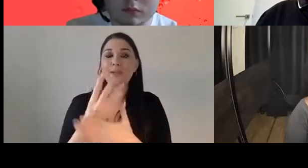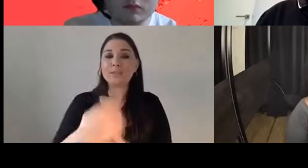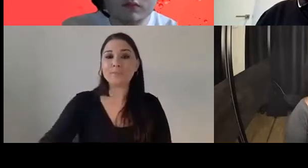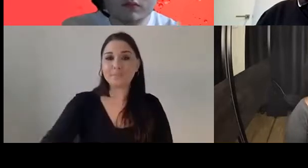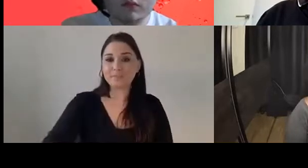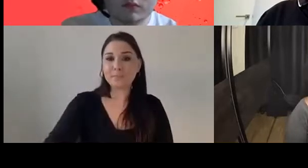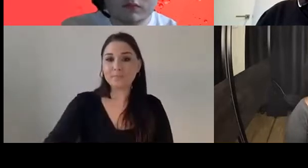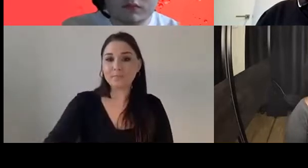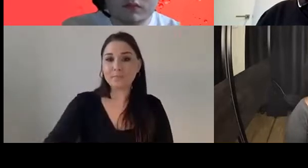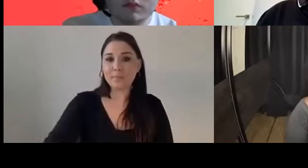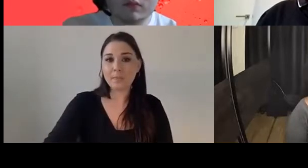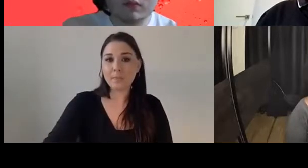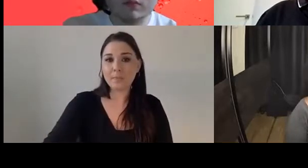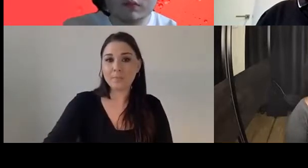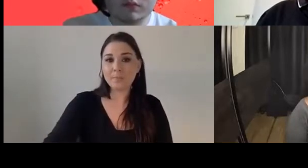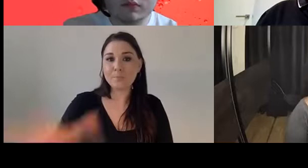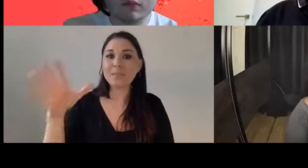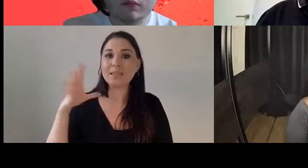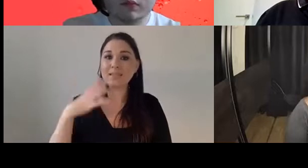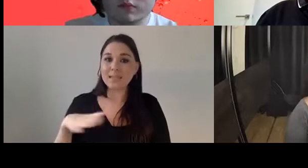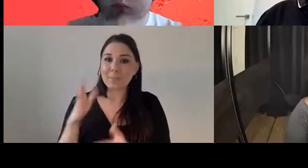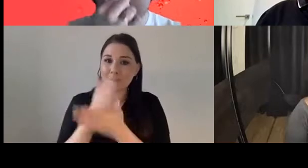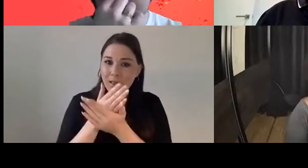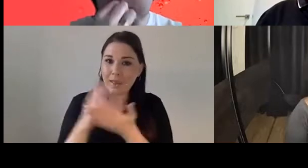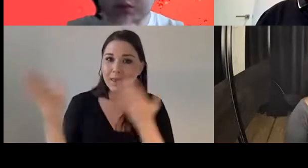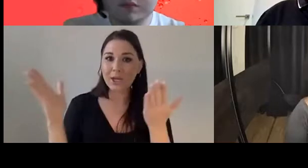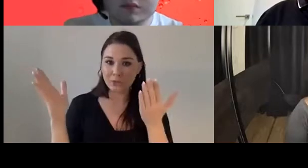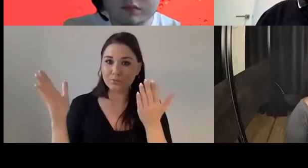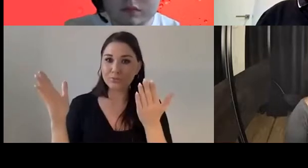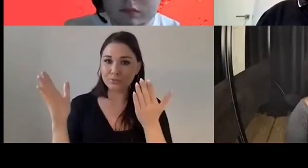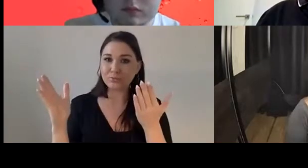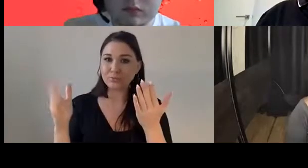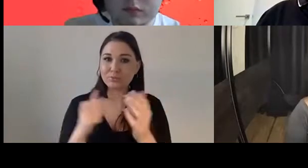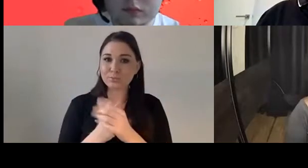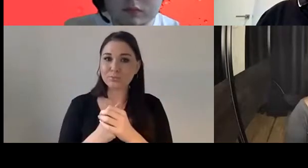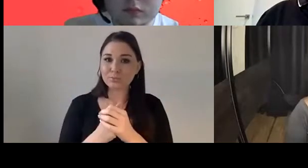things like that, you need to be really, really clear on what your expected outcomes are.